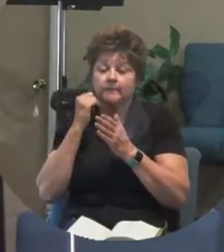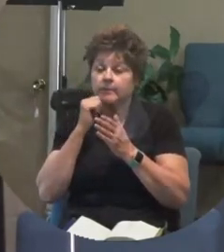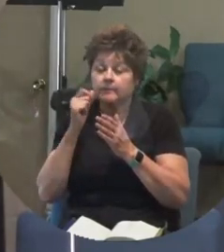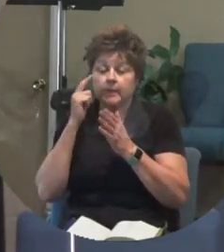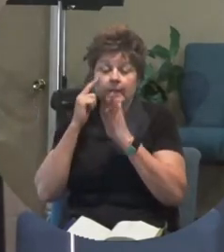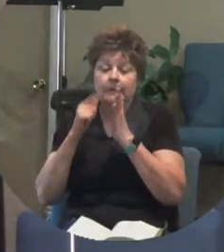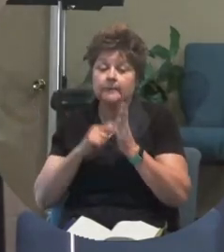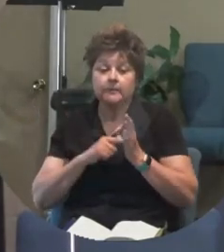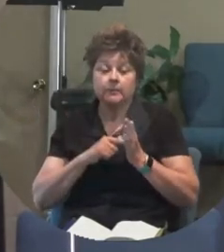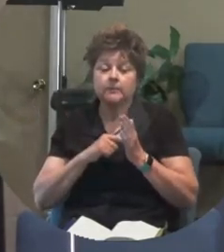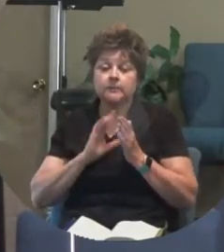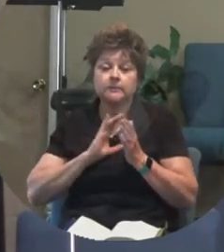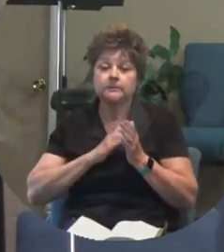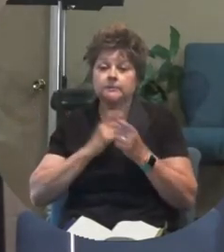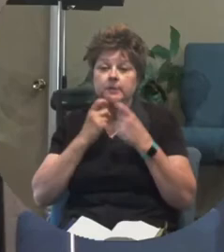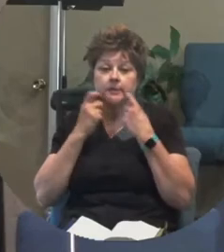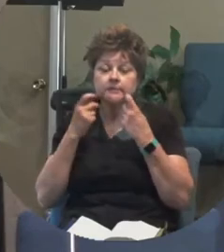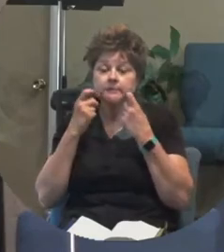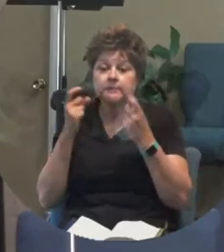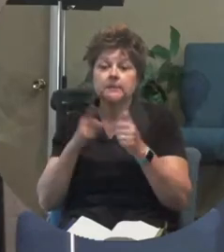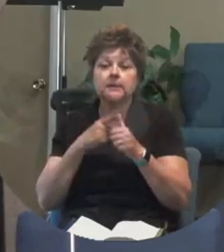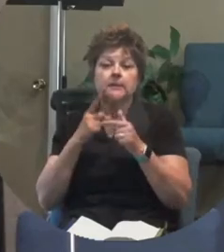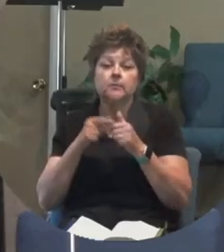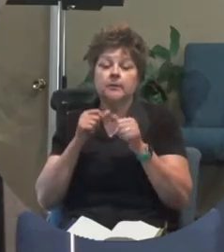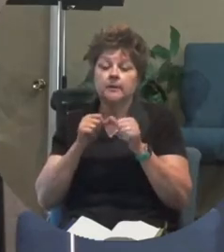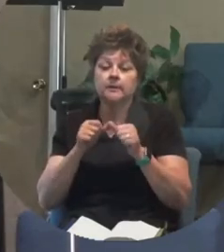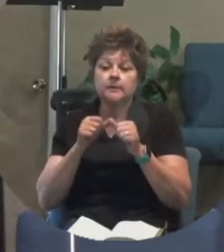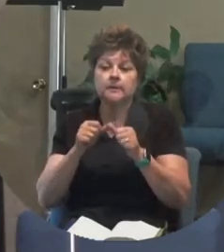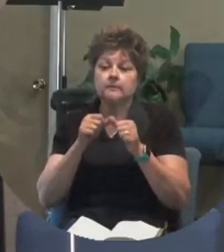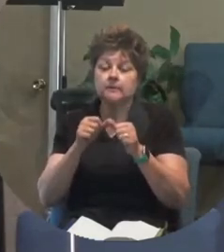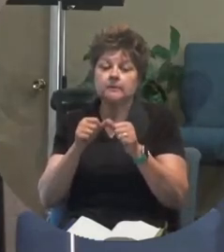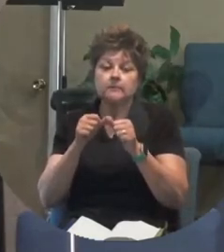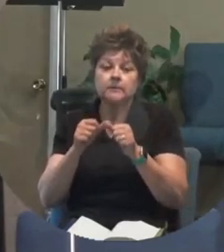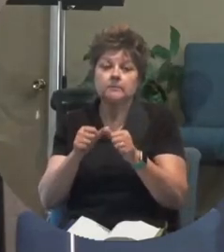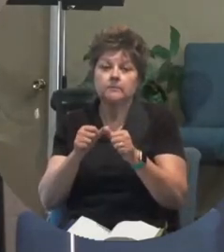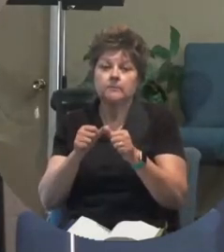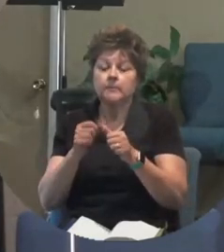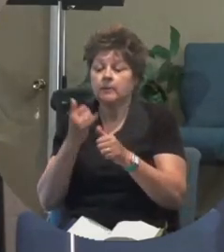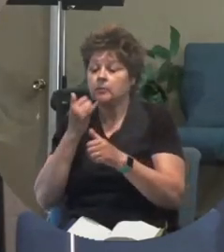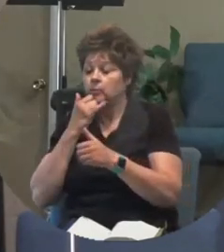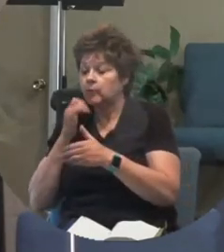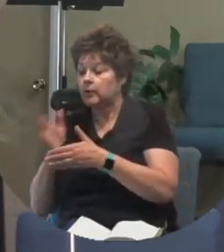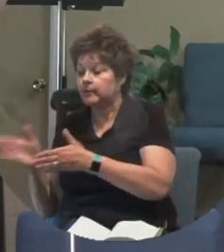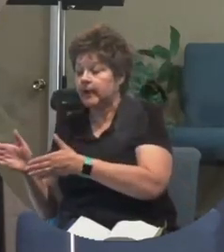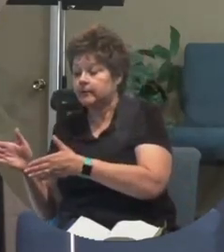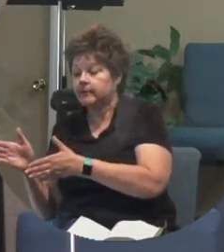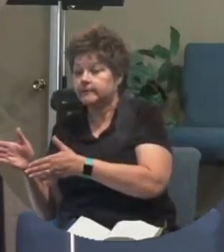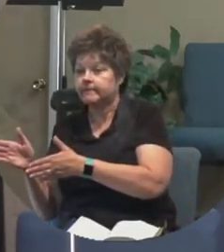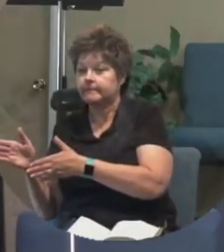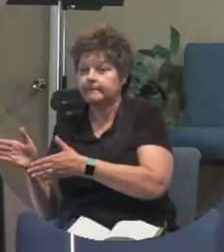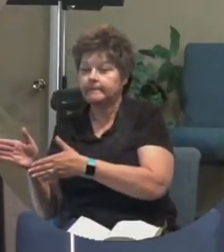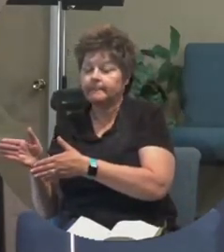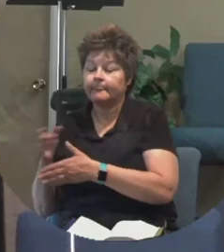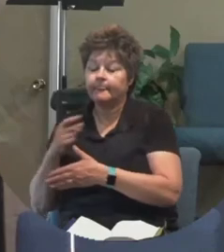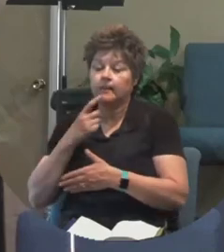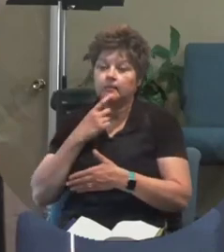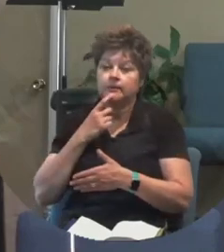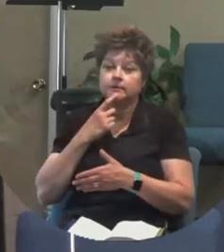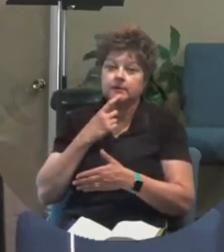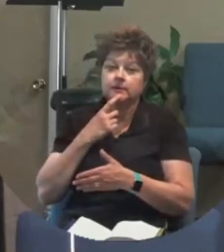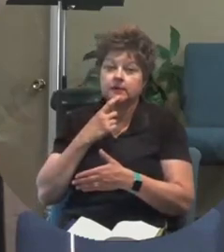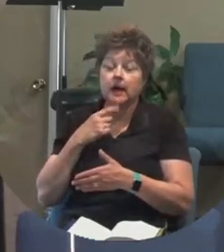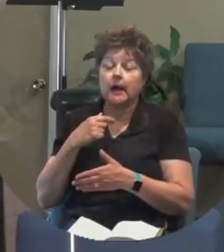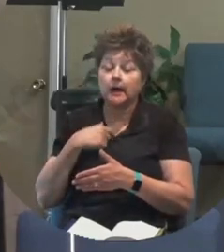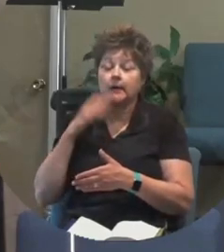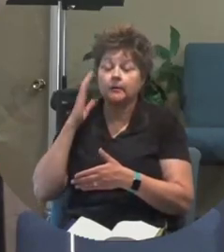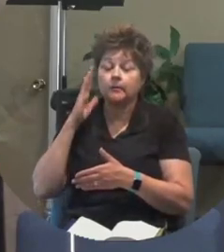sin, then we're going to continue to stay off the path. And so He says, I'll direct